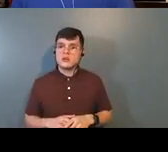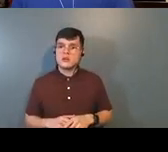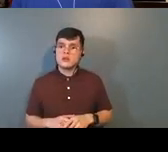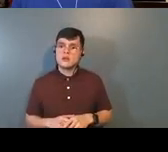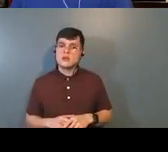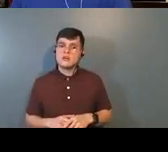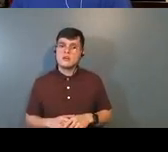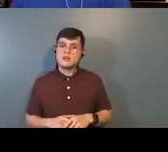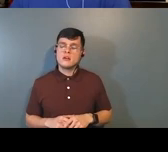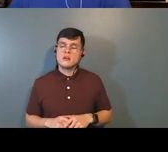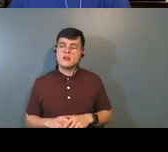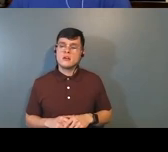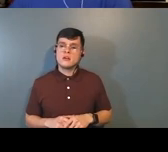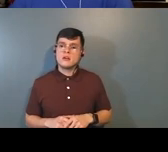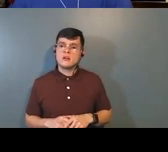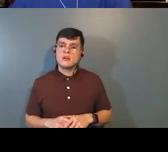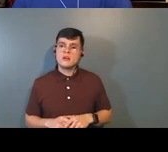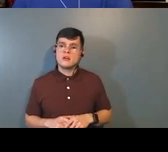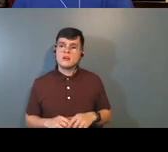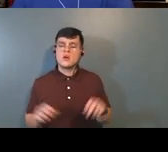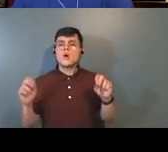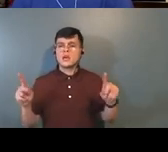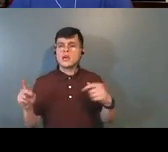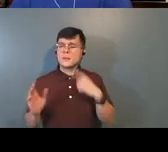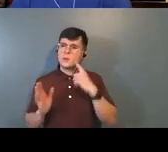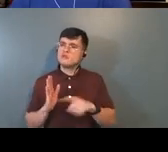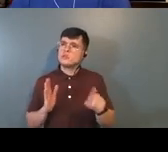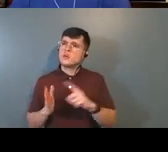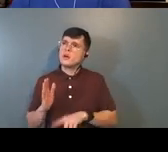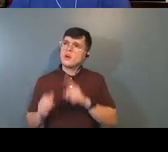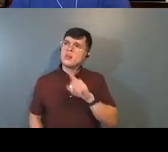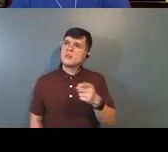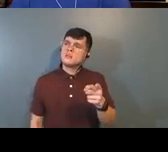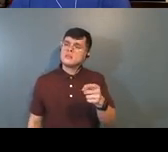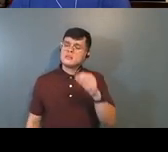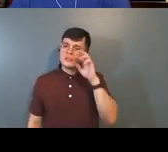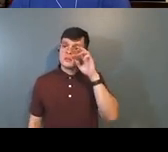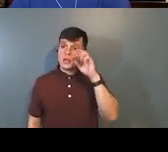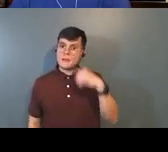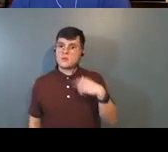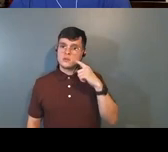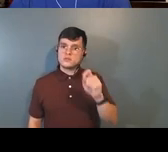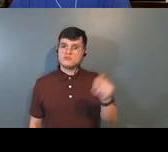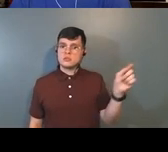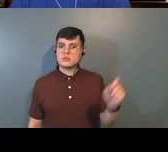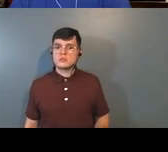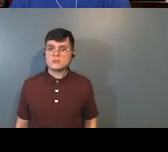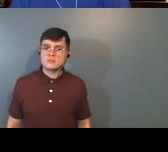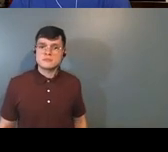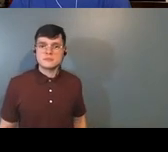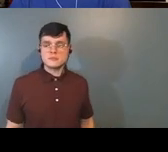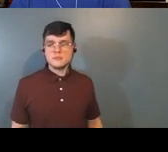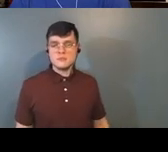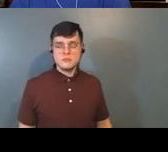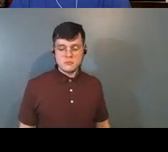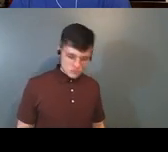Left parent, 11 right parent, checkbox not checked. Okay, let me check one of these. Okay, I'm going to check this one. Space, cars, demo, vertical, bar, facet, WP.